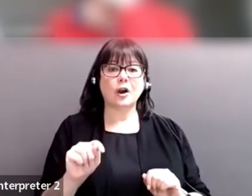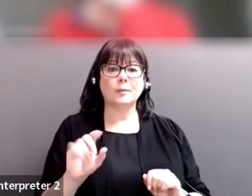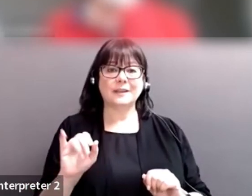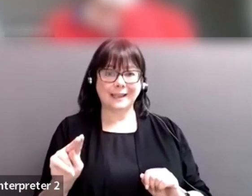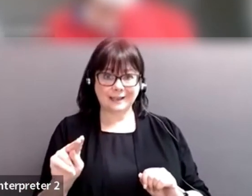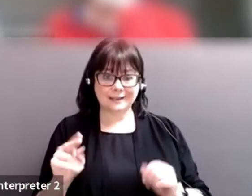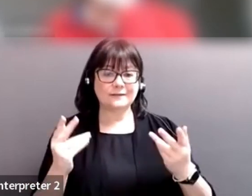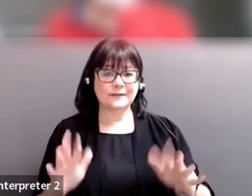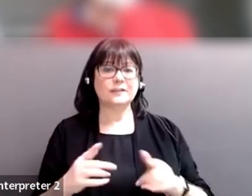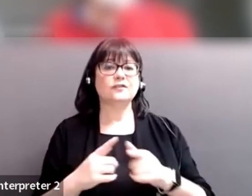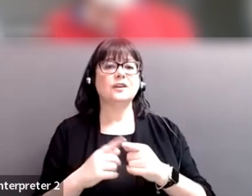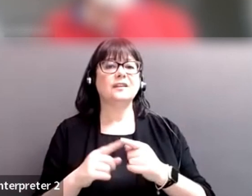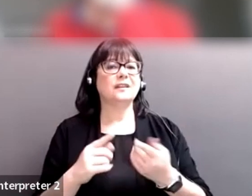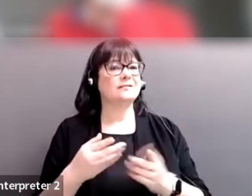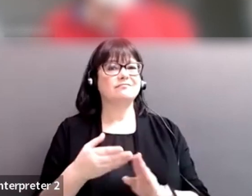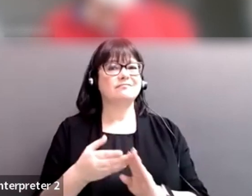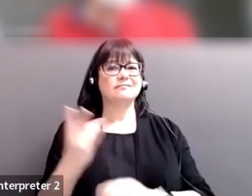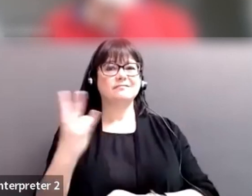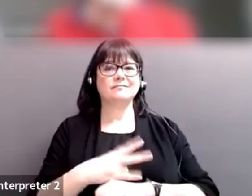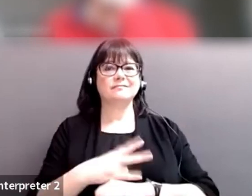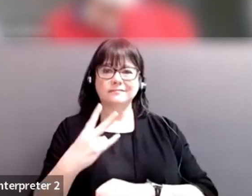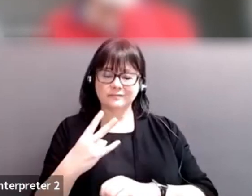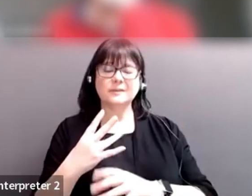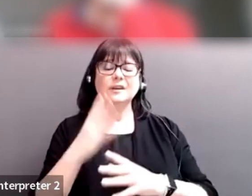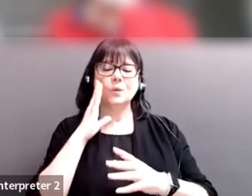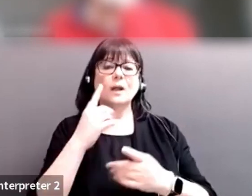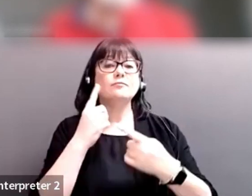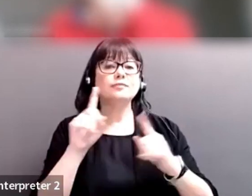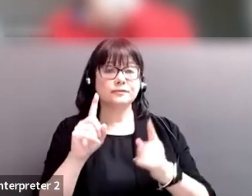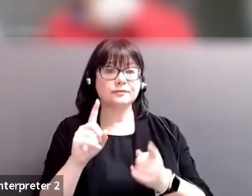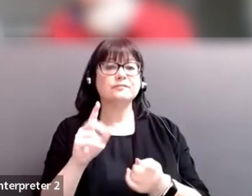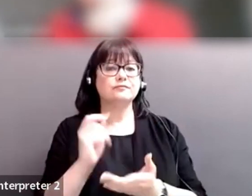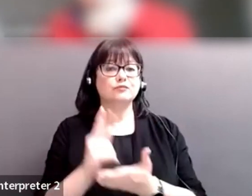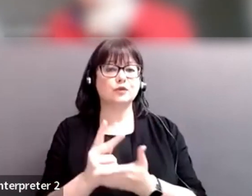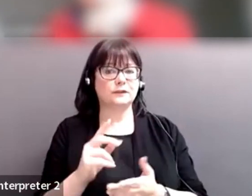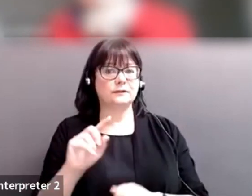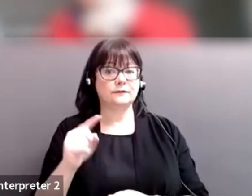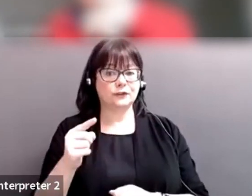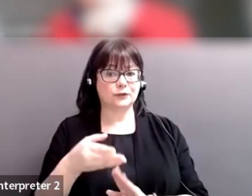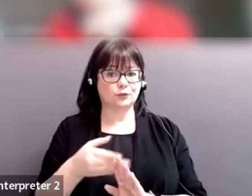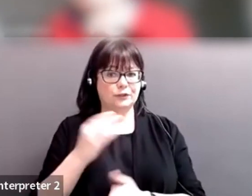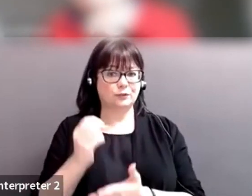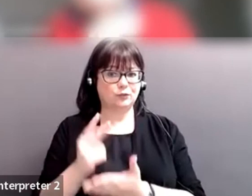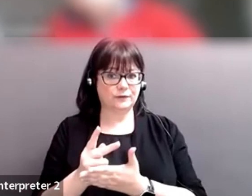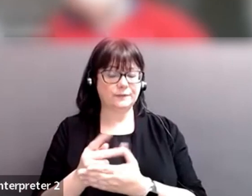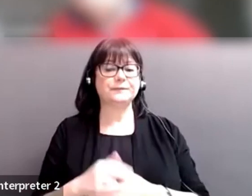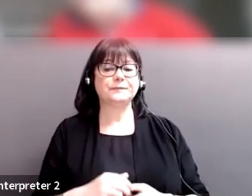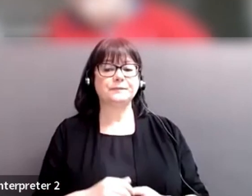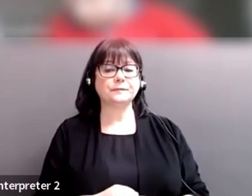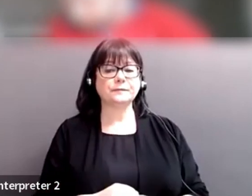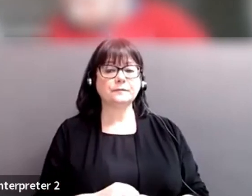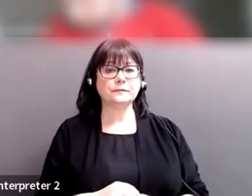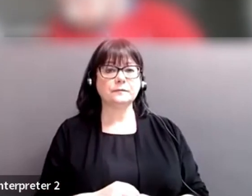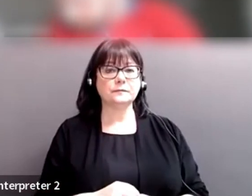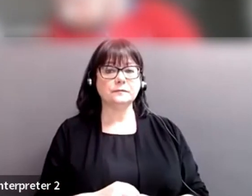their first grant opportunity. And then beyond that, you can expect to receive pre-approval for a grant